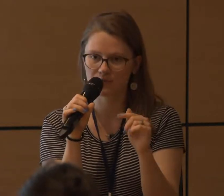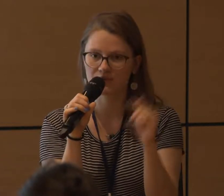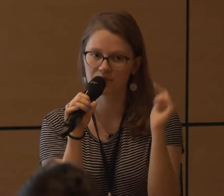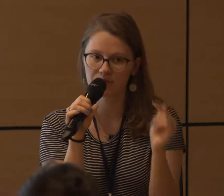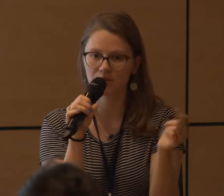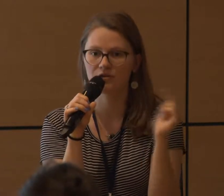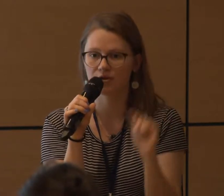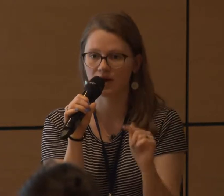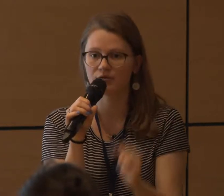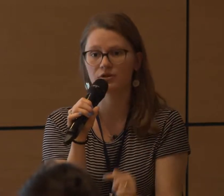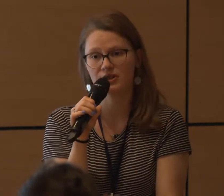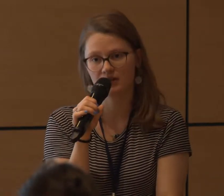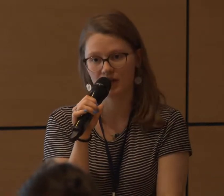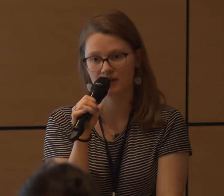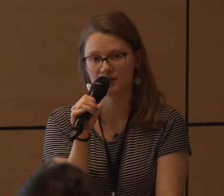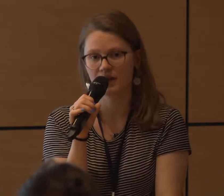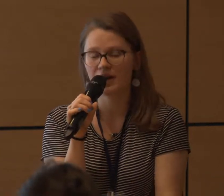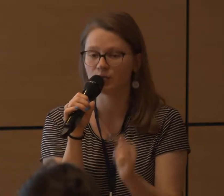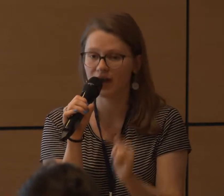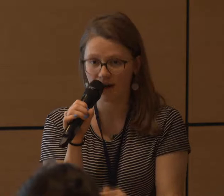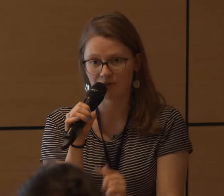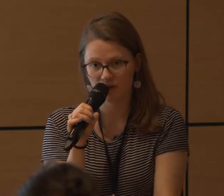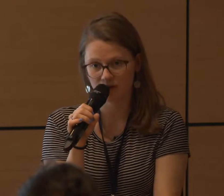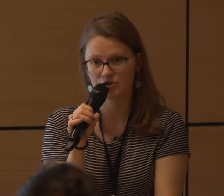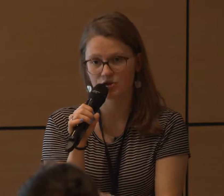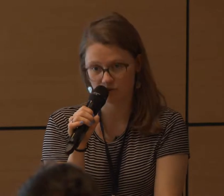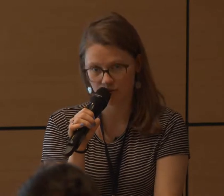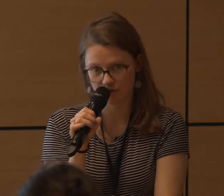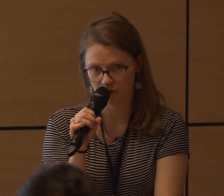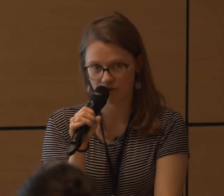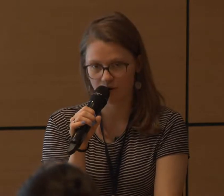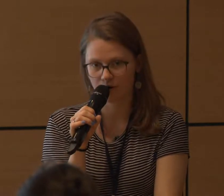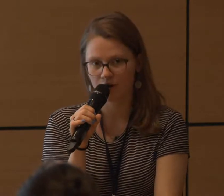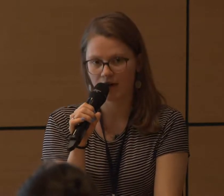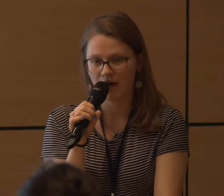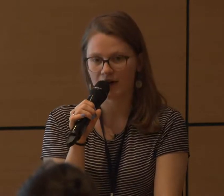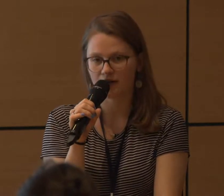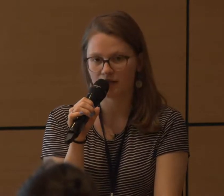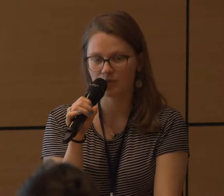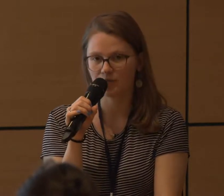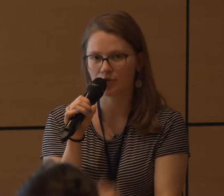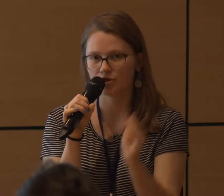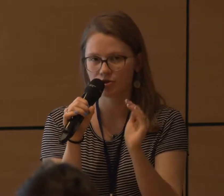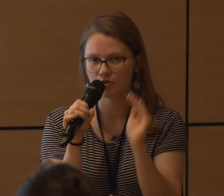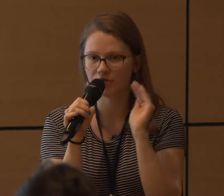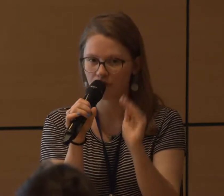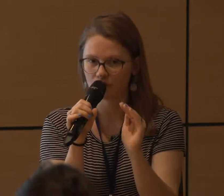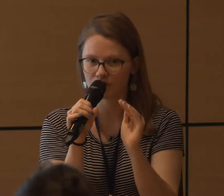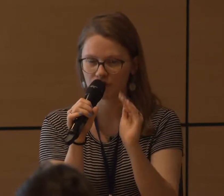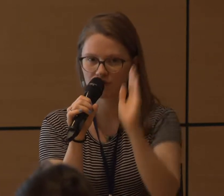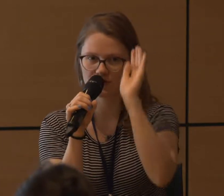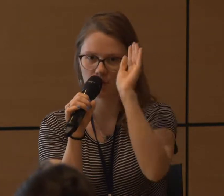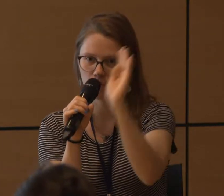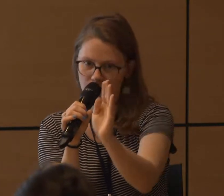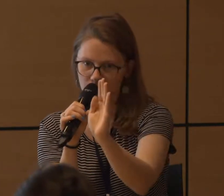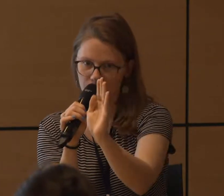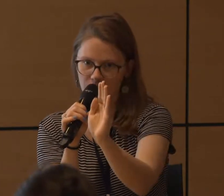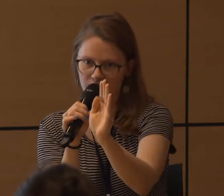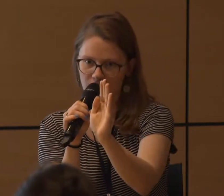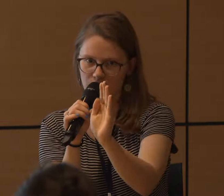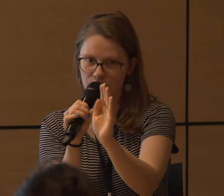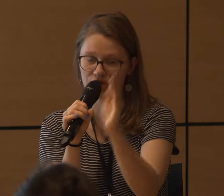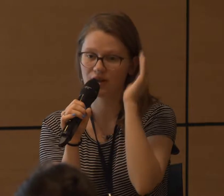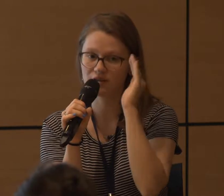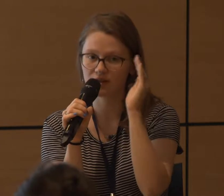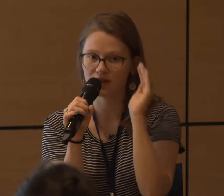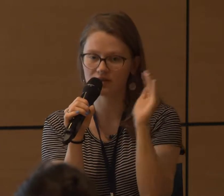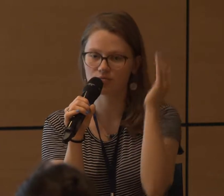problems of people in their everyday lives and we haven't managed to do this so far and i think people are too focused on this like one topic of